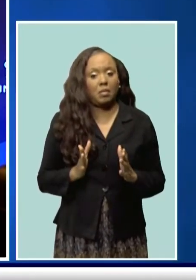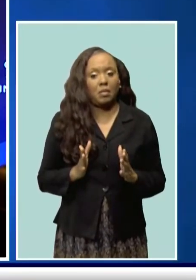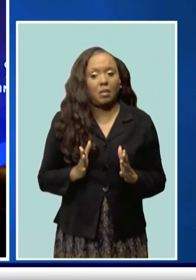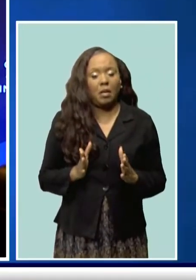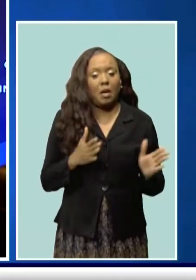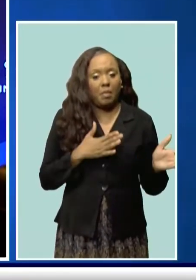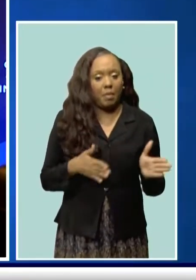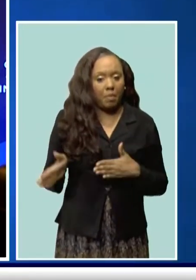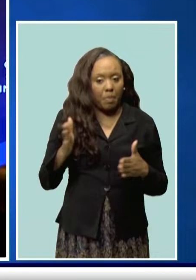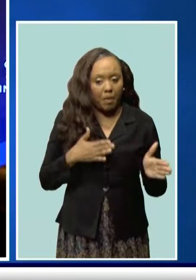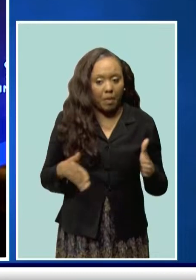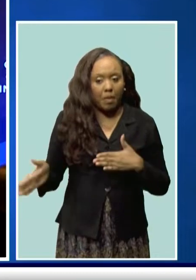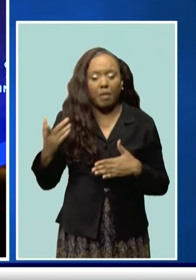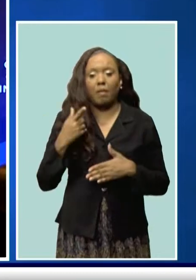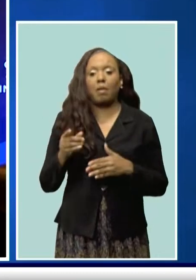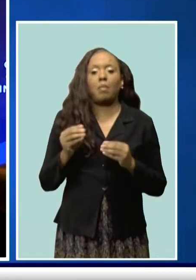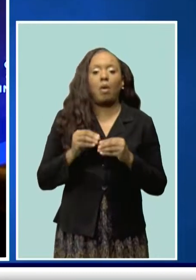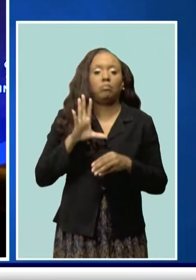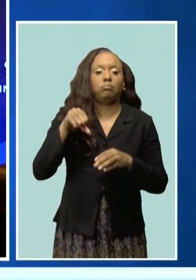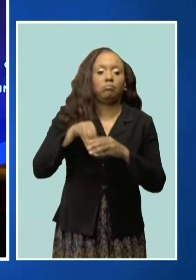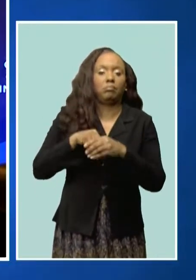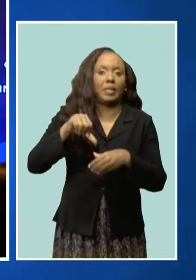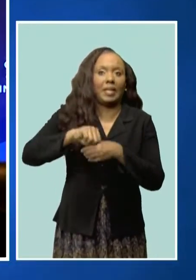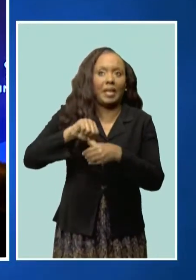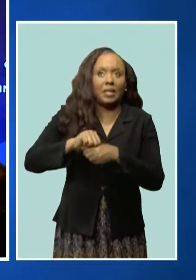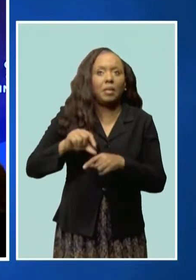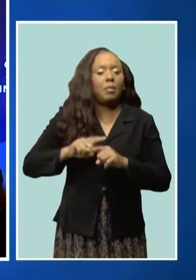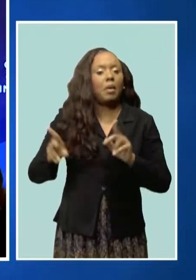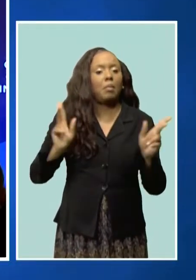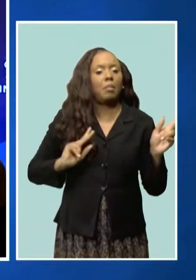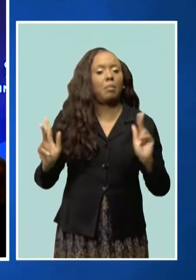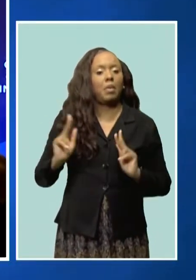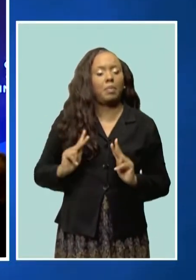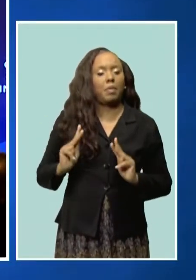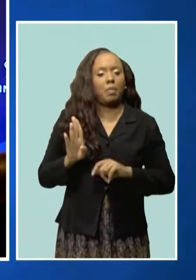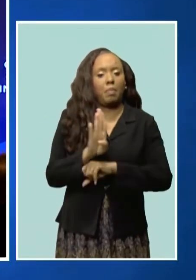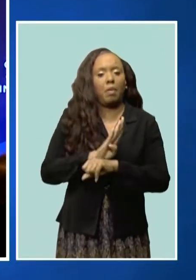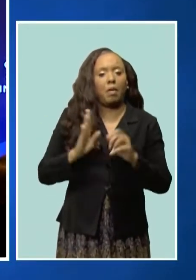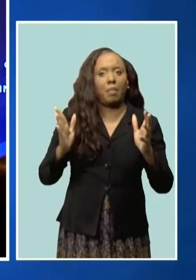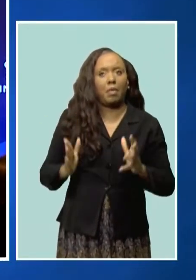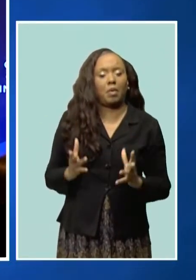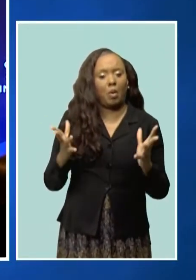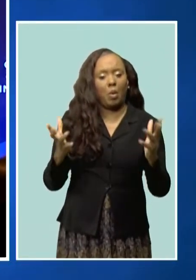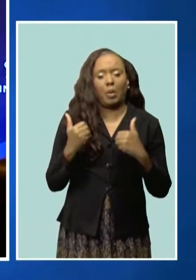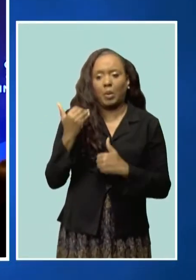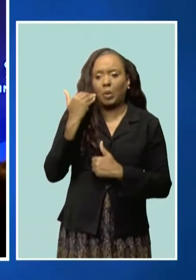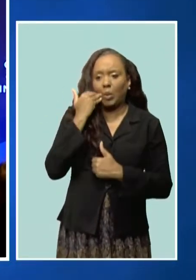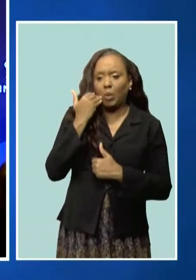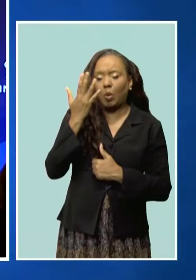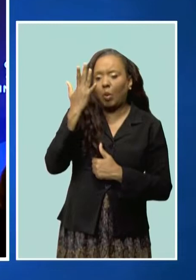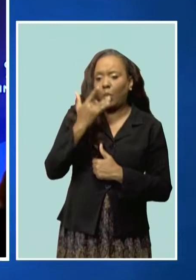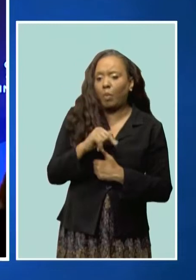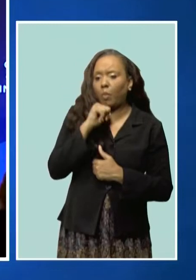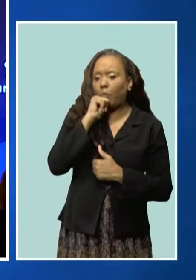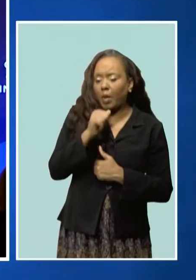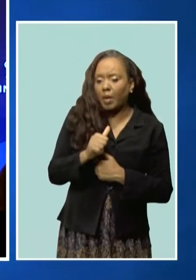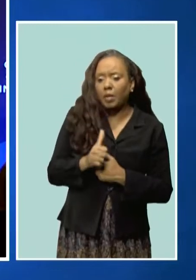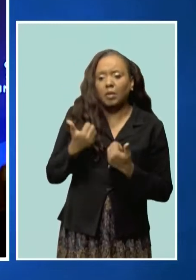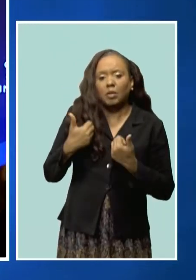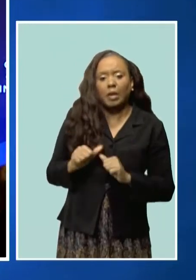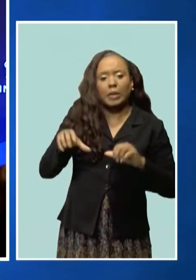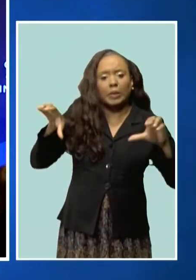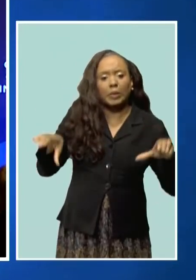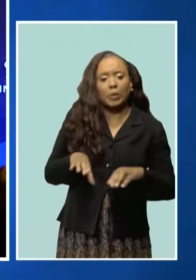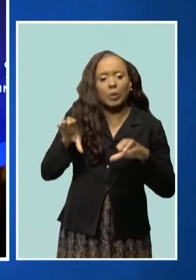gas, my population is going to ask me, why are we not pursuing our gas? And gas is a